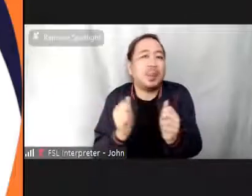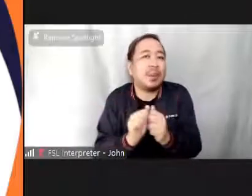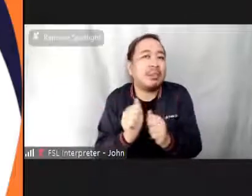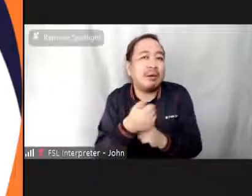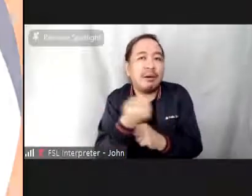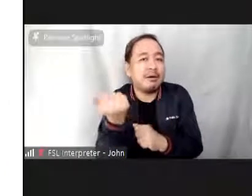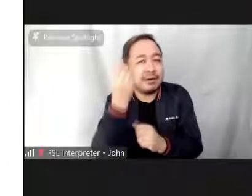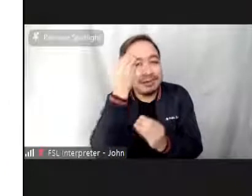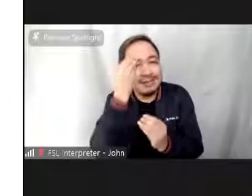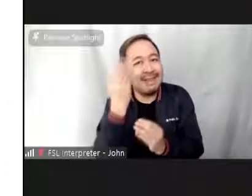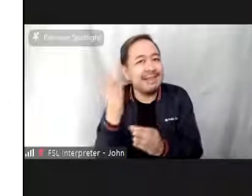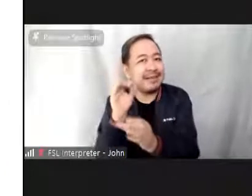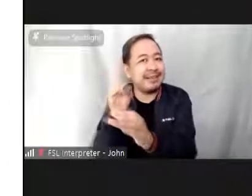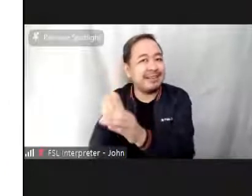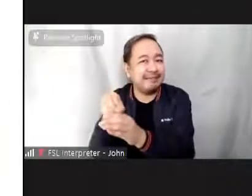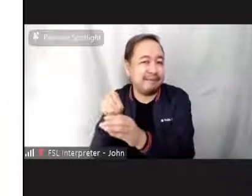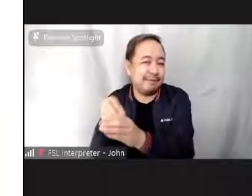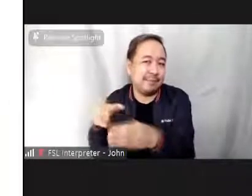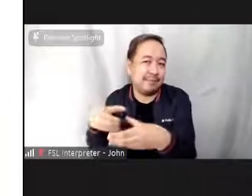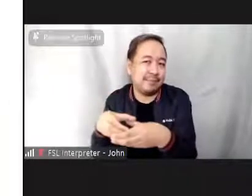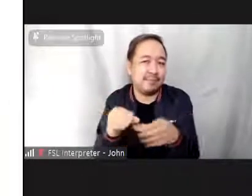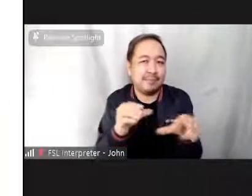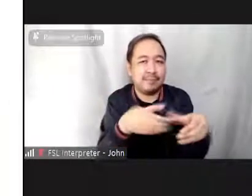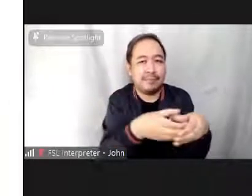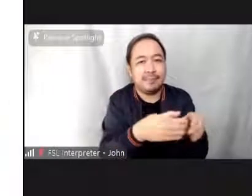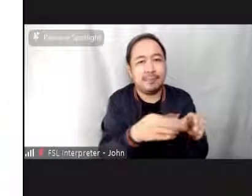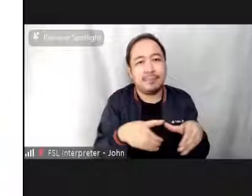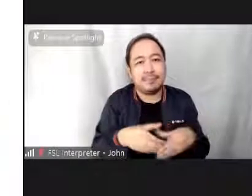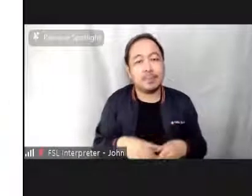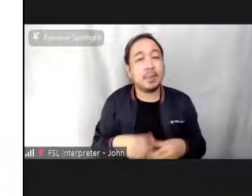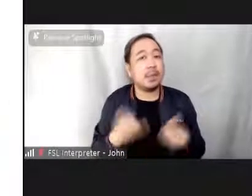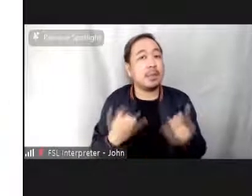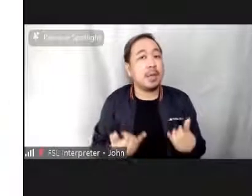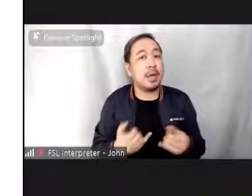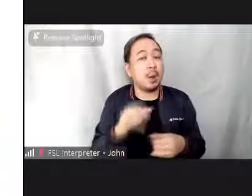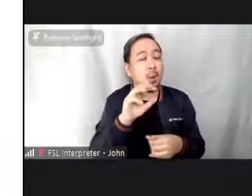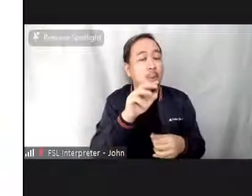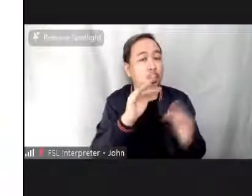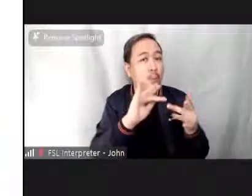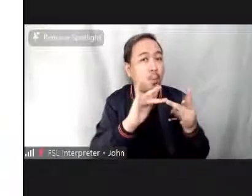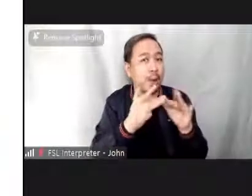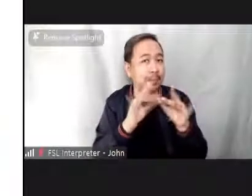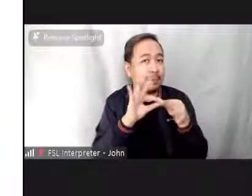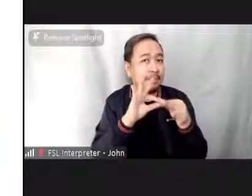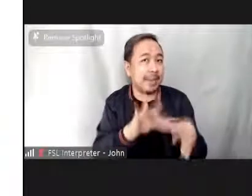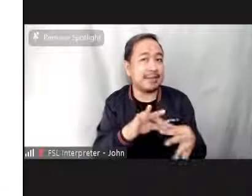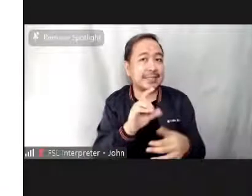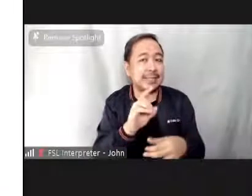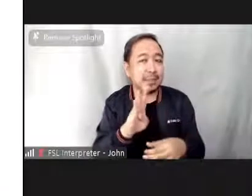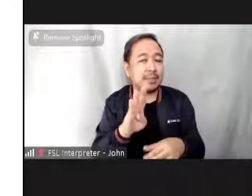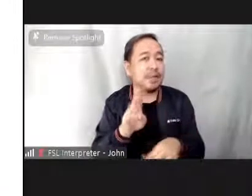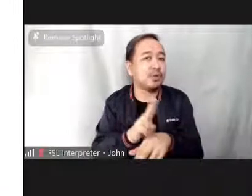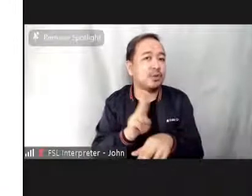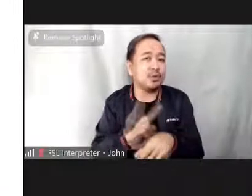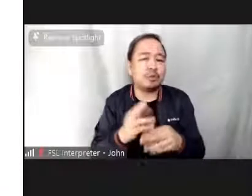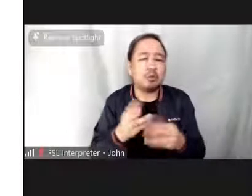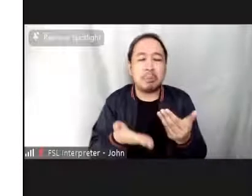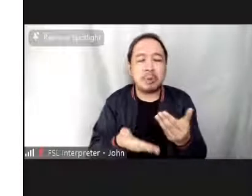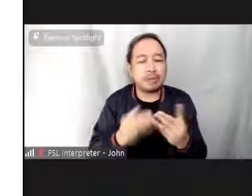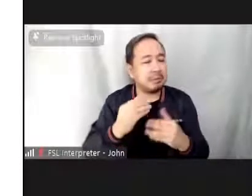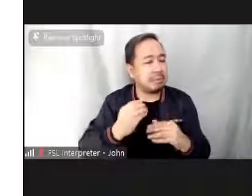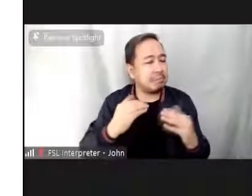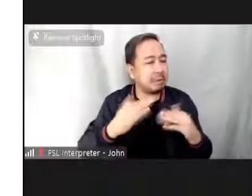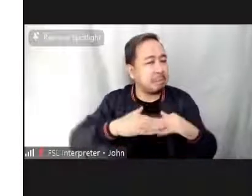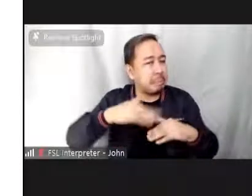datasets. Right now, this web-based database is being used by more than 60 WCPUs nationwide.